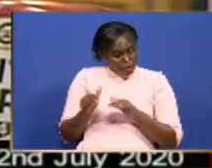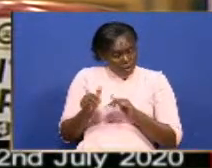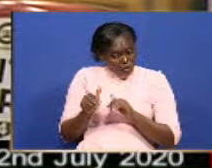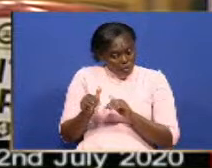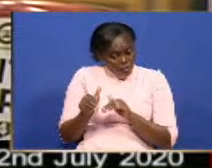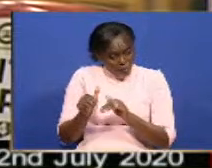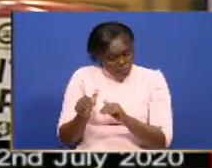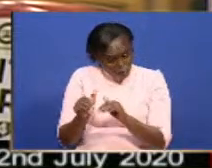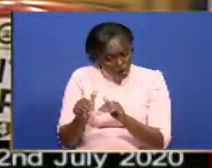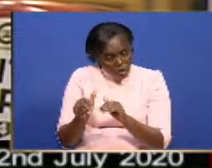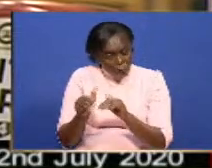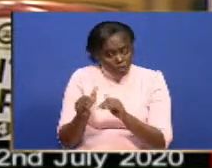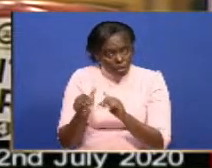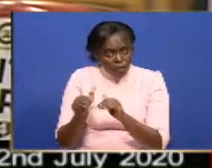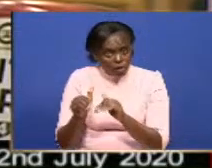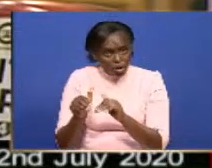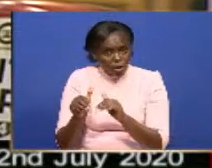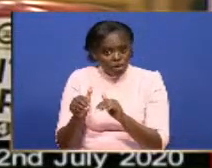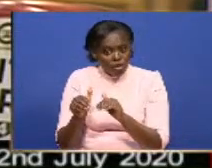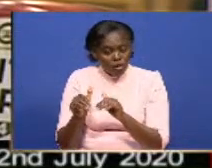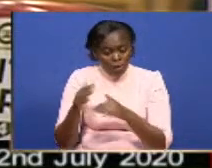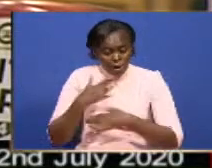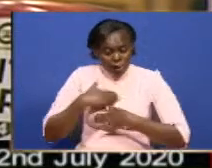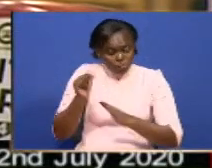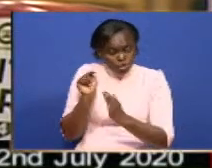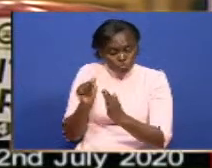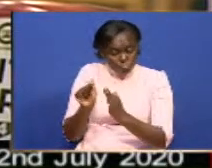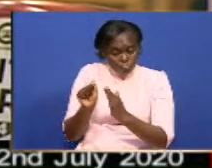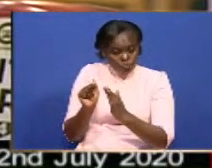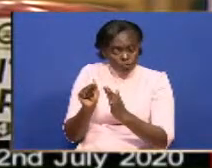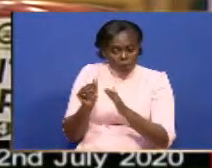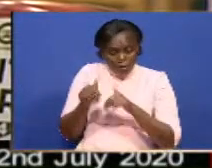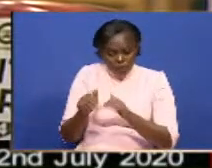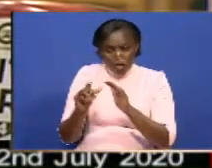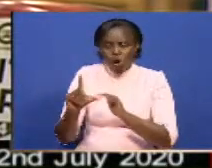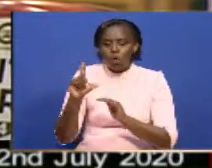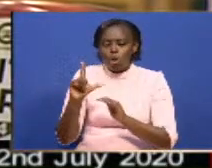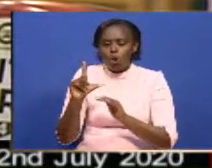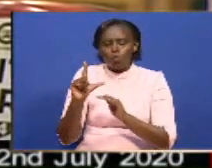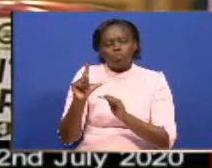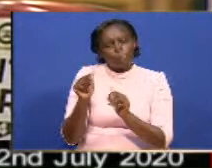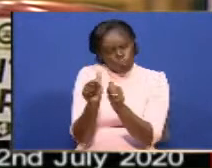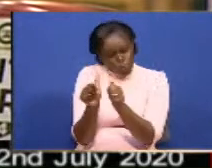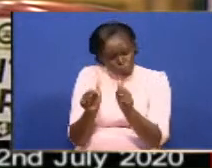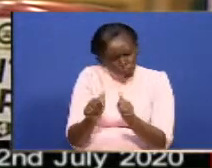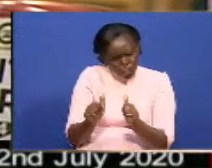I want them to follow the rules of law and order.